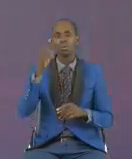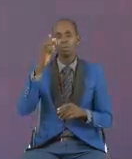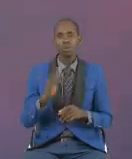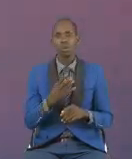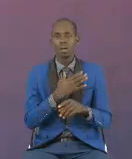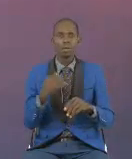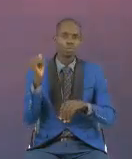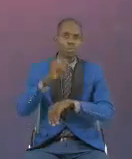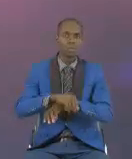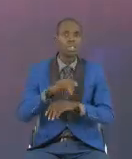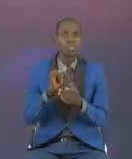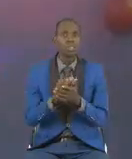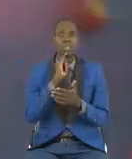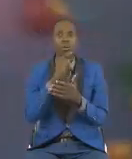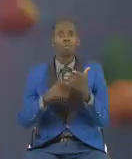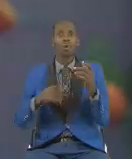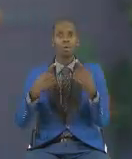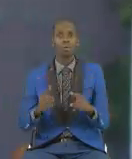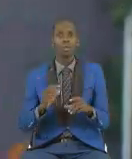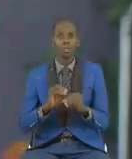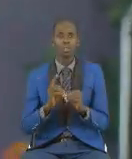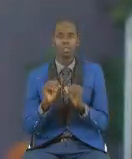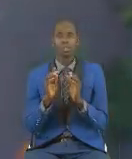That's what happened in the Acts of the